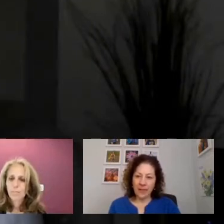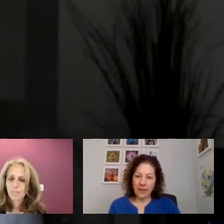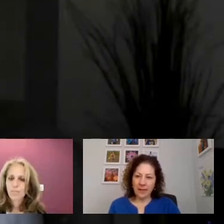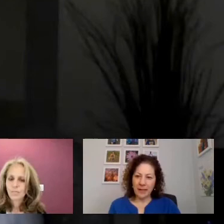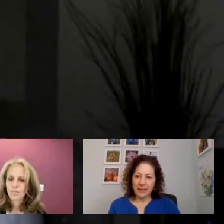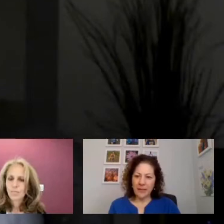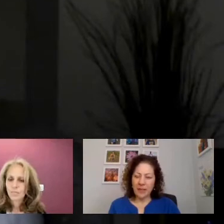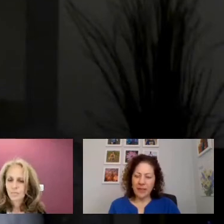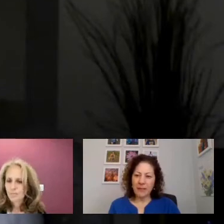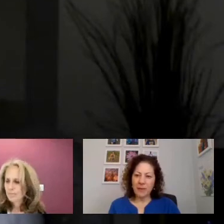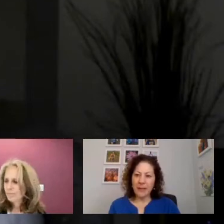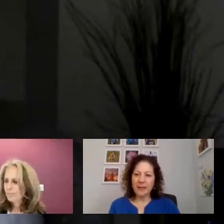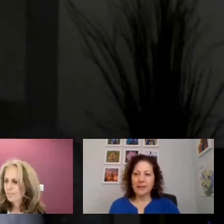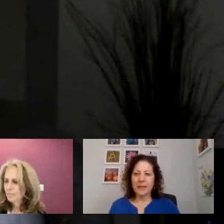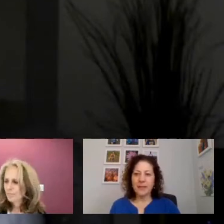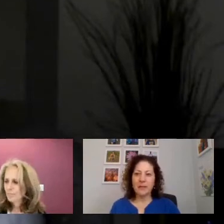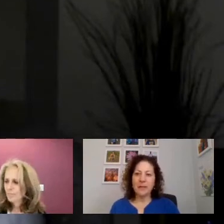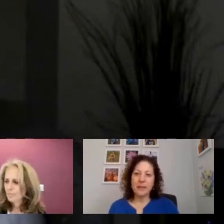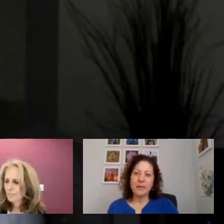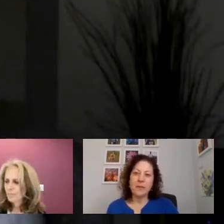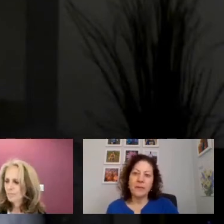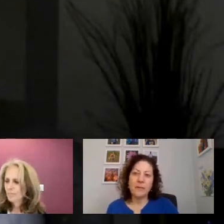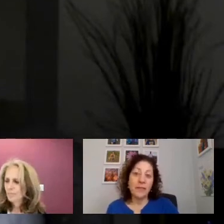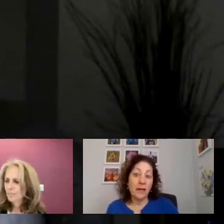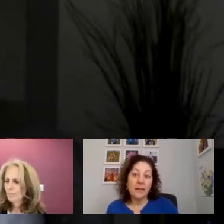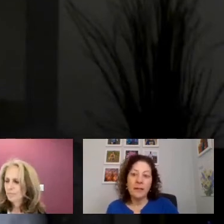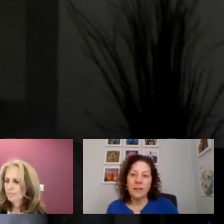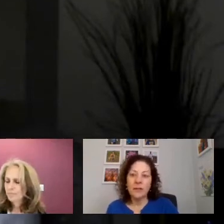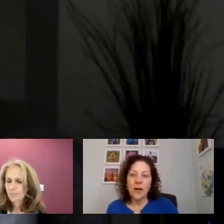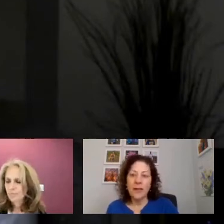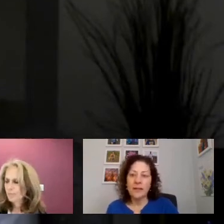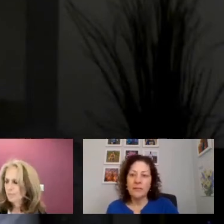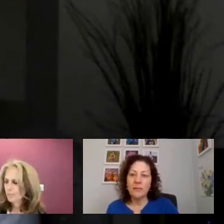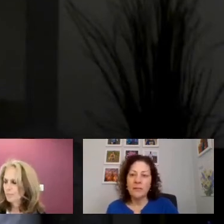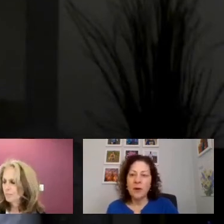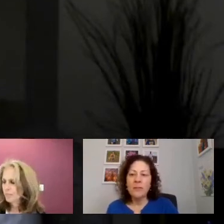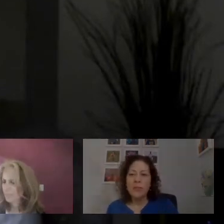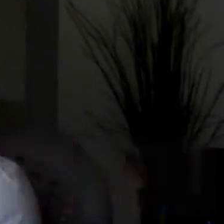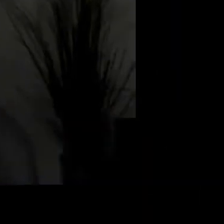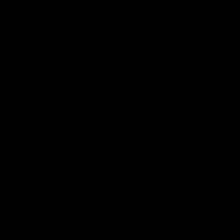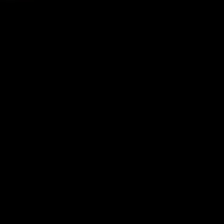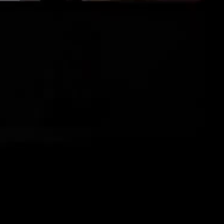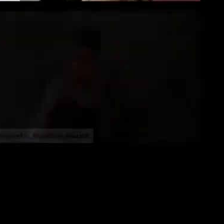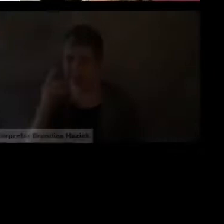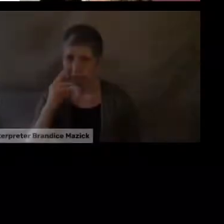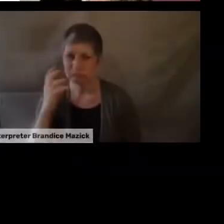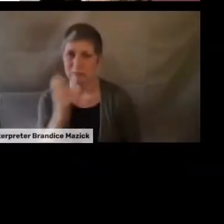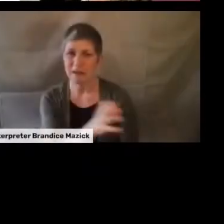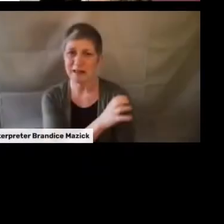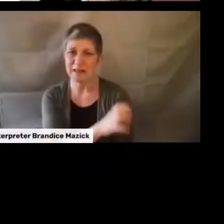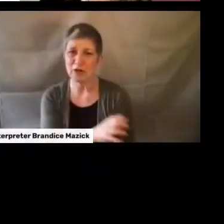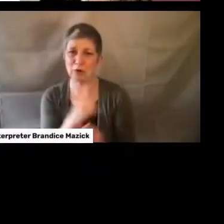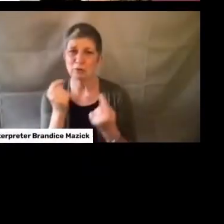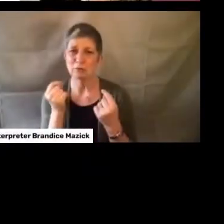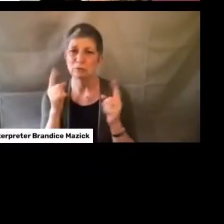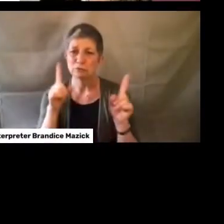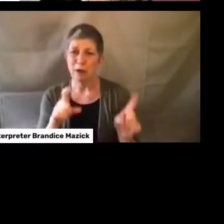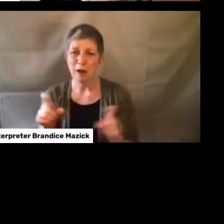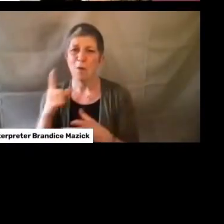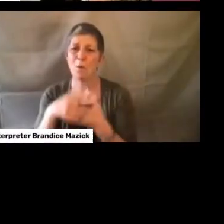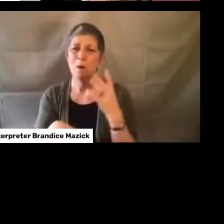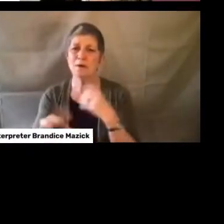Thanks, Julia. And Sheila, since you had done a clinical trial, what was your experience? Were there things